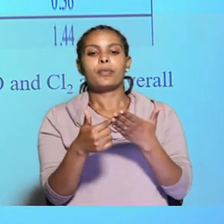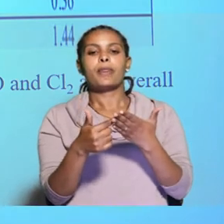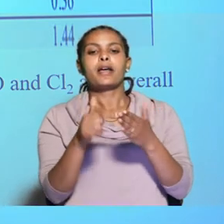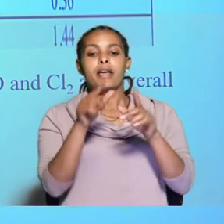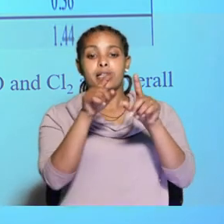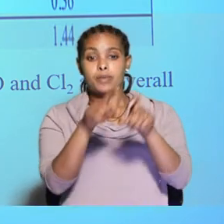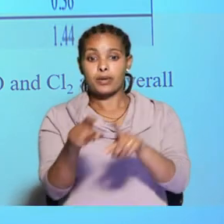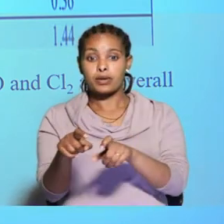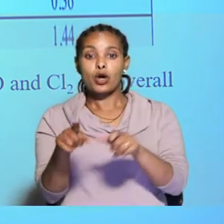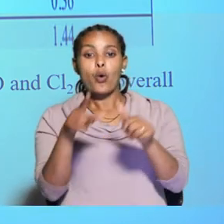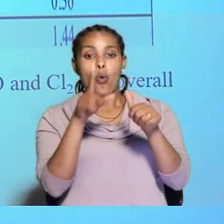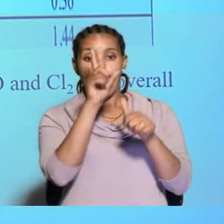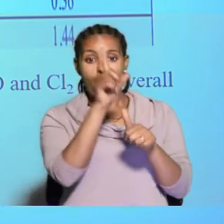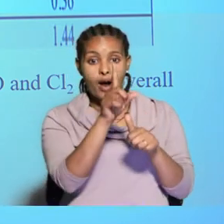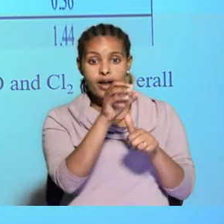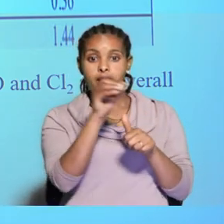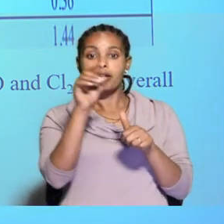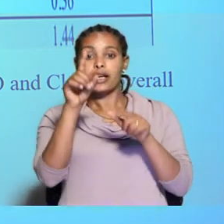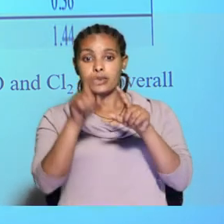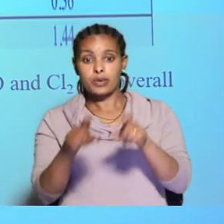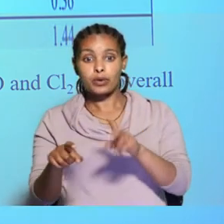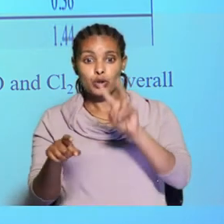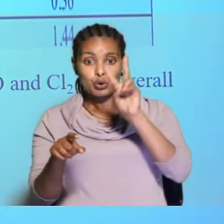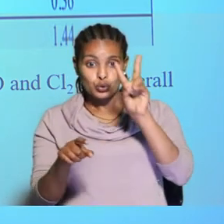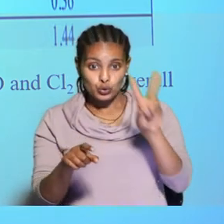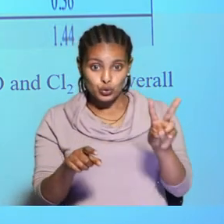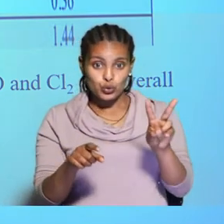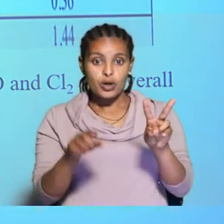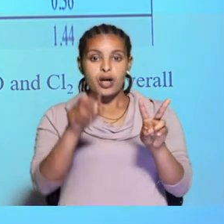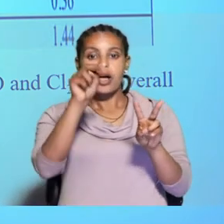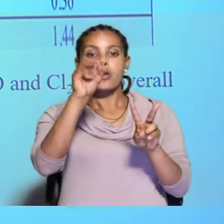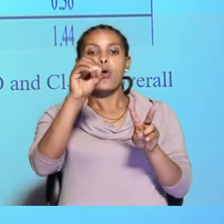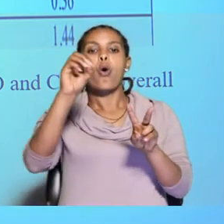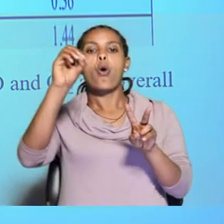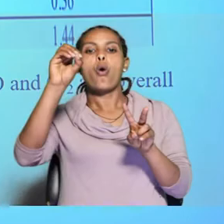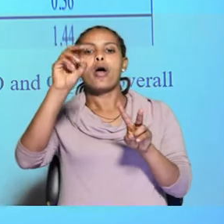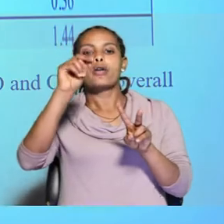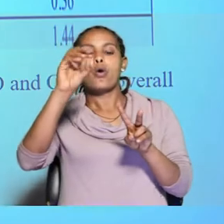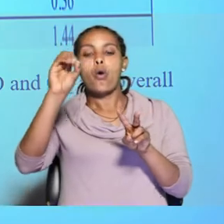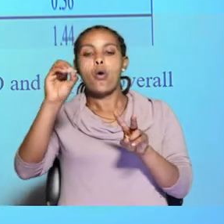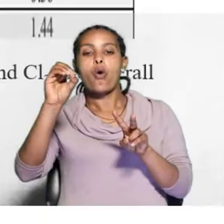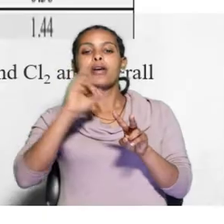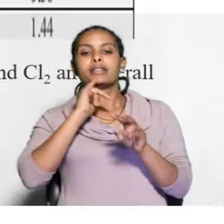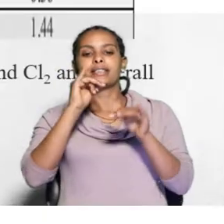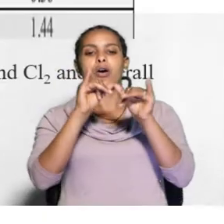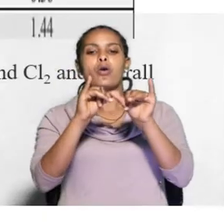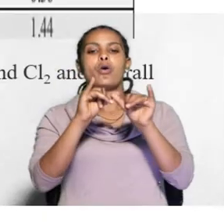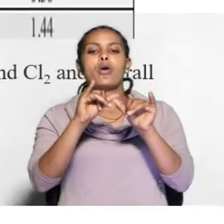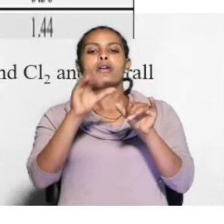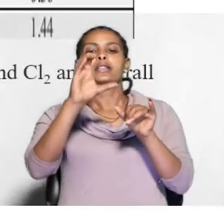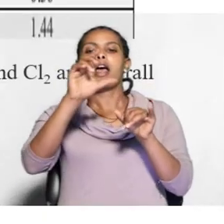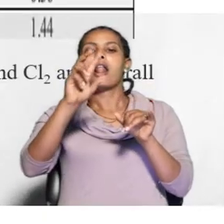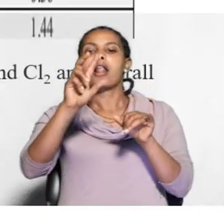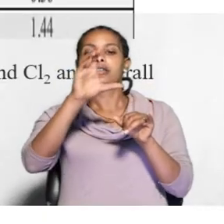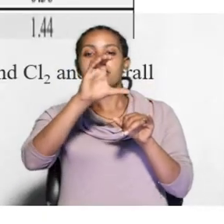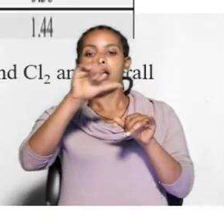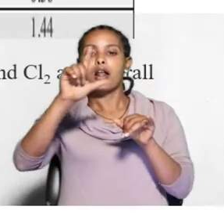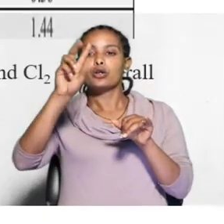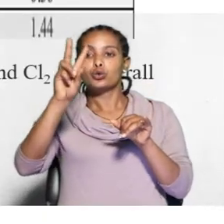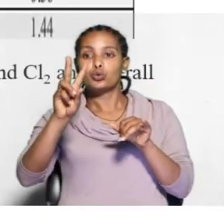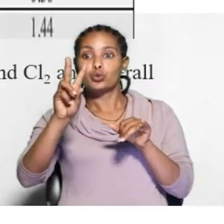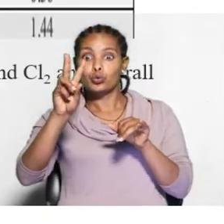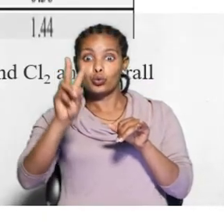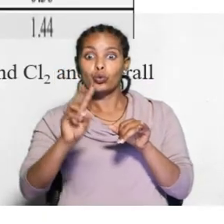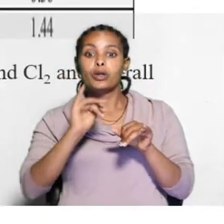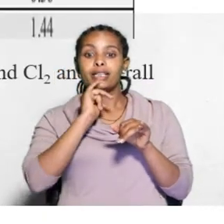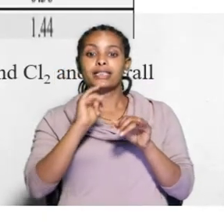experiment one and two concentration of nitrogen monoxide is constant concentration of cl2 is vary